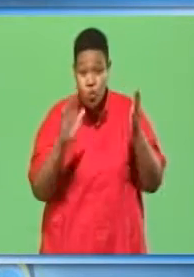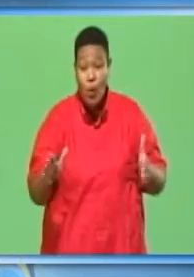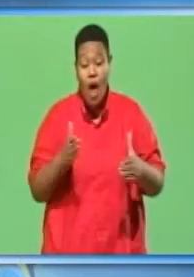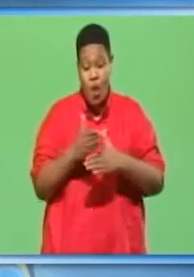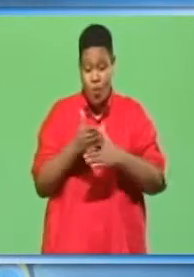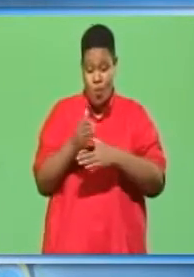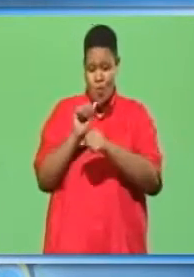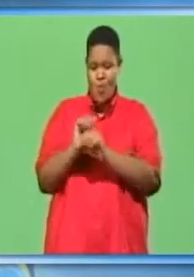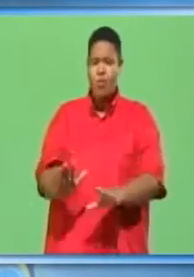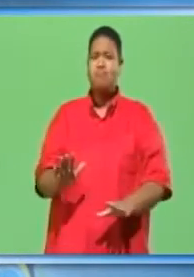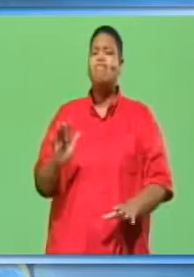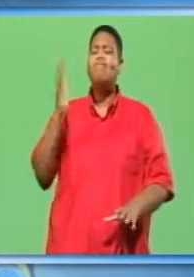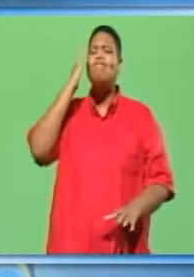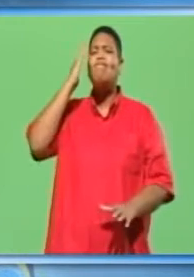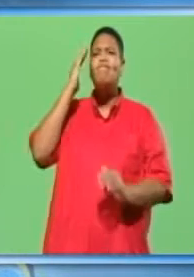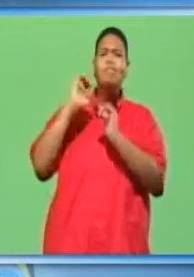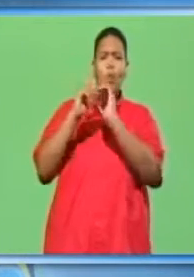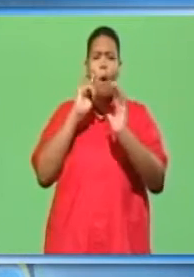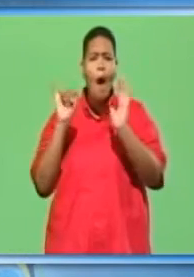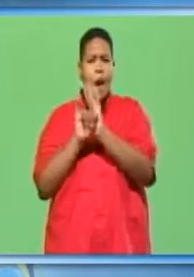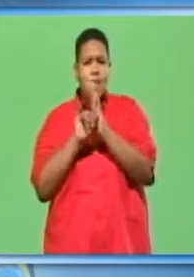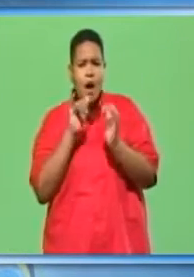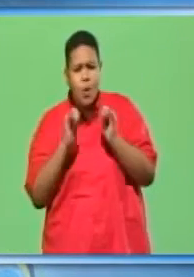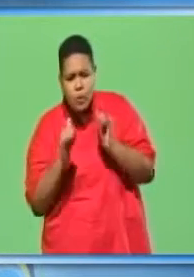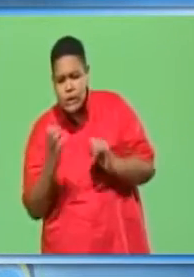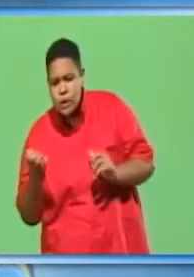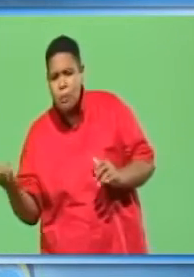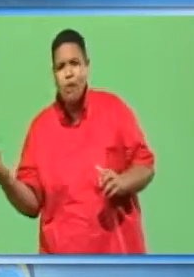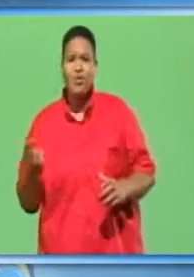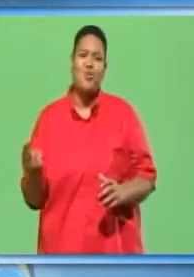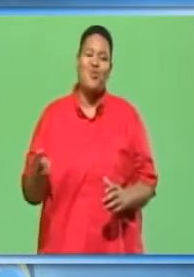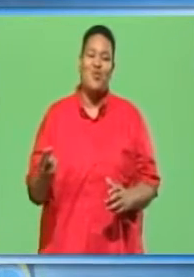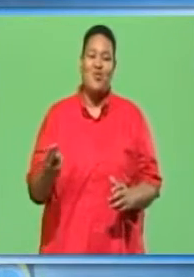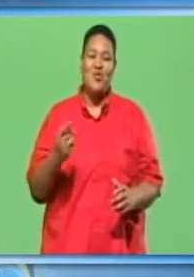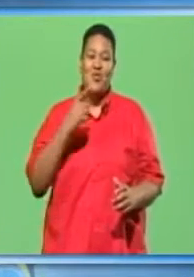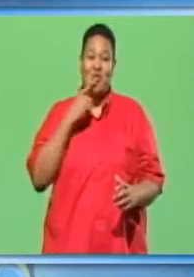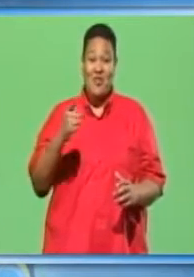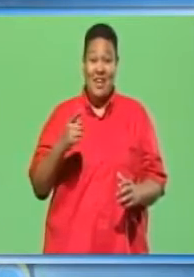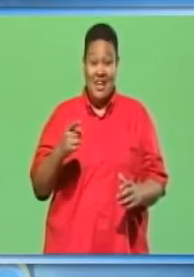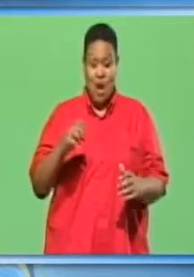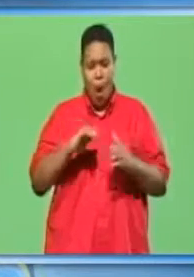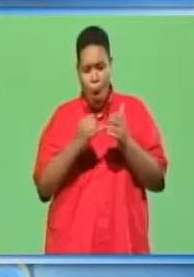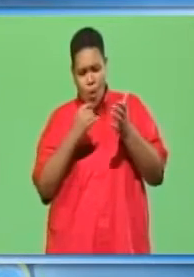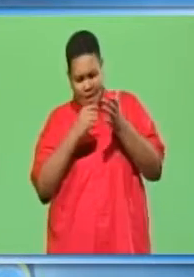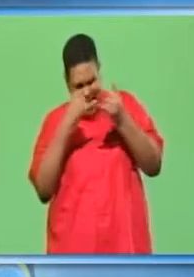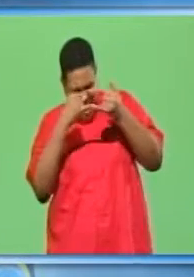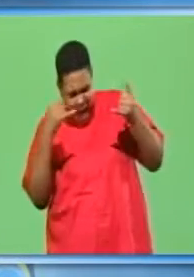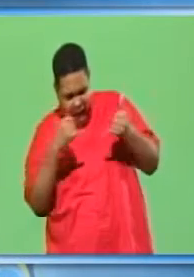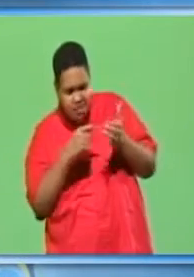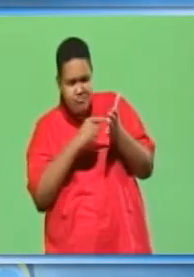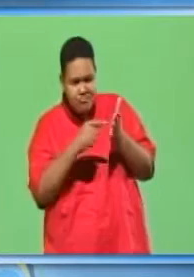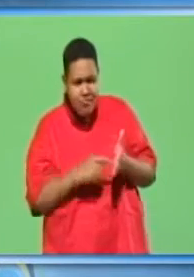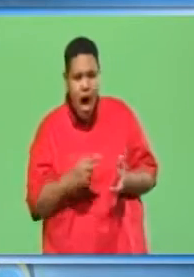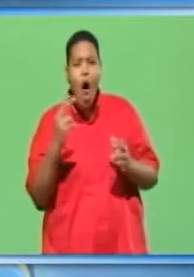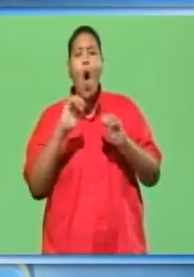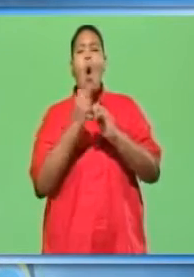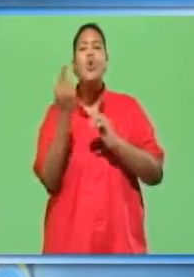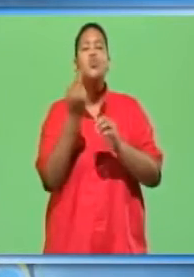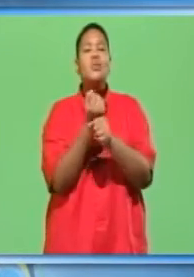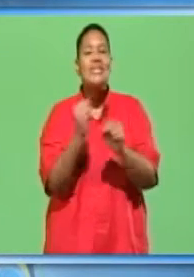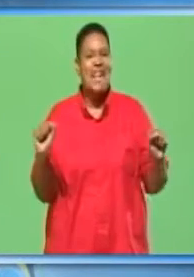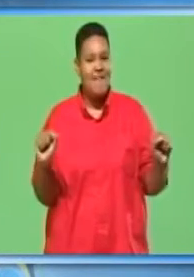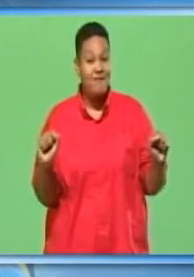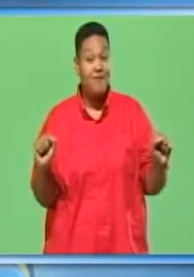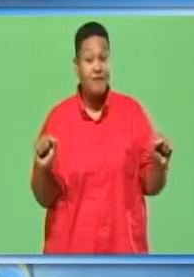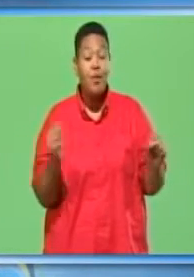woodworker be able to identify woodworking hand tools. Outline their intended use and use them safely.